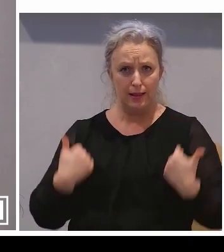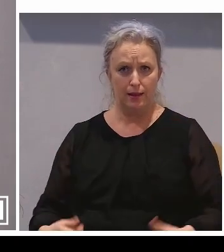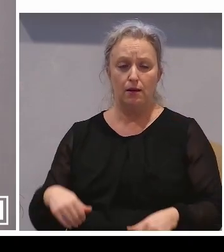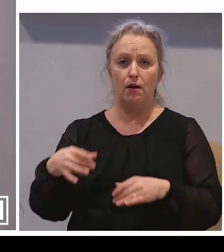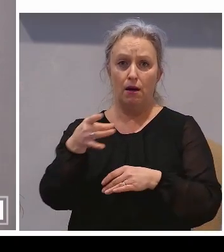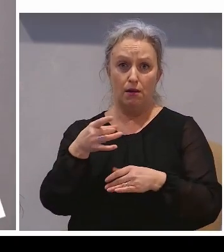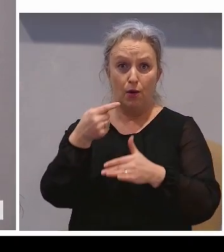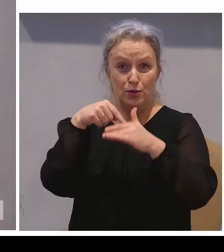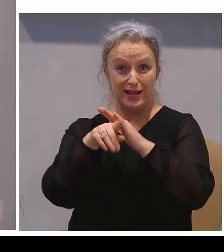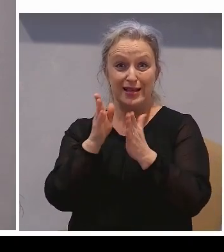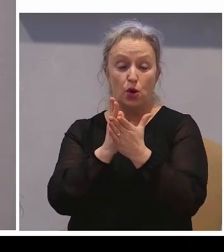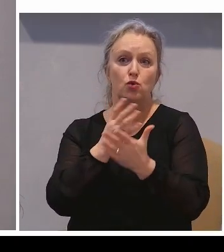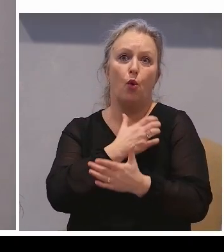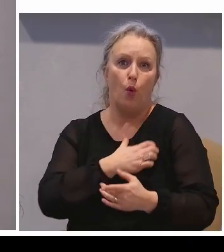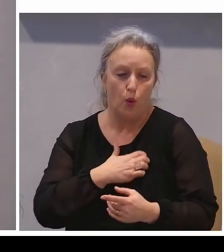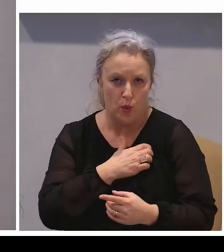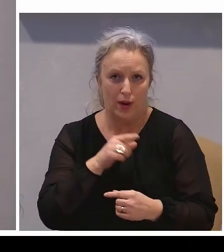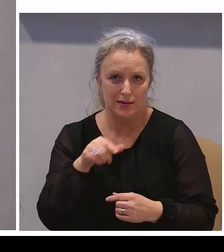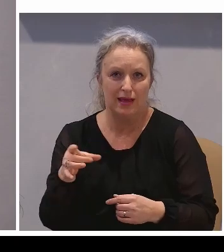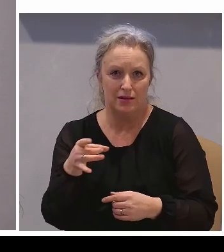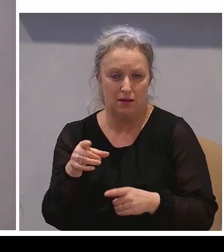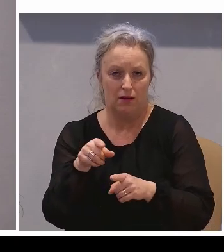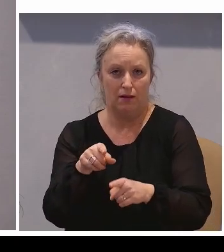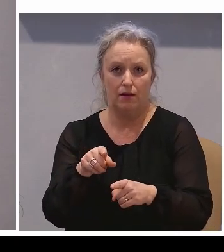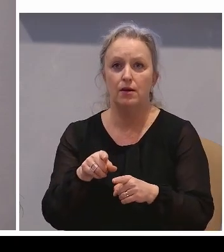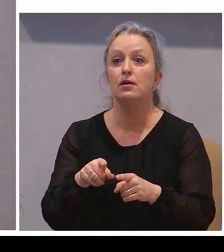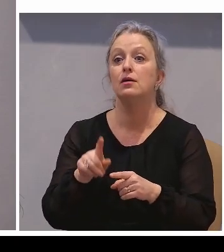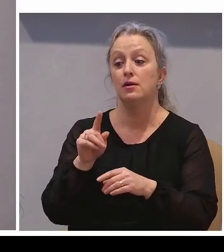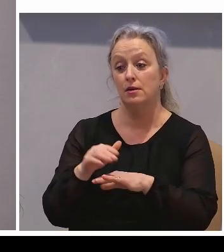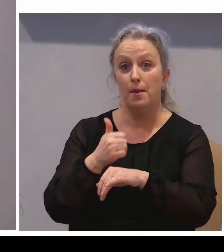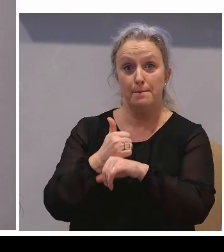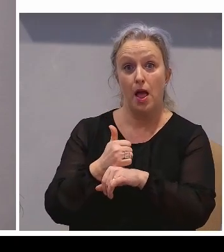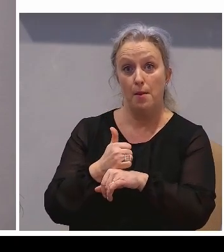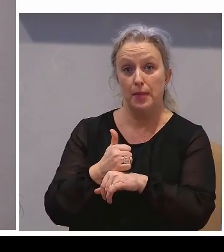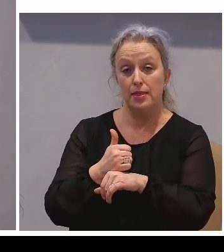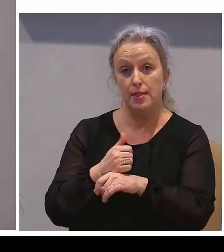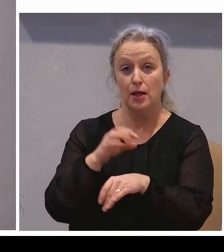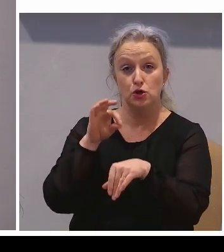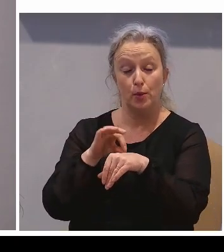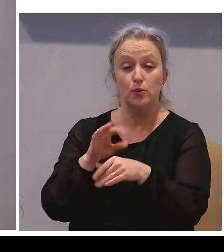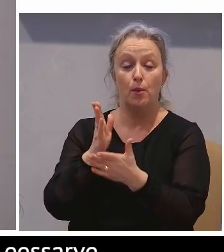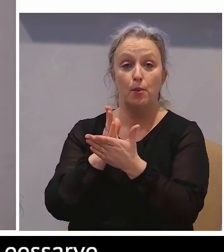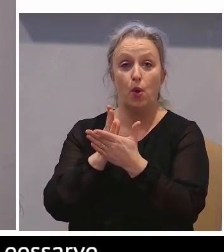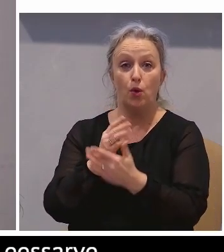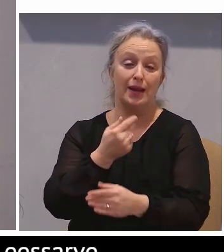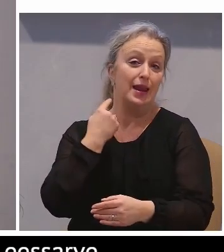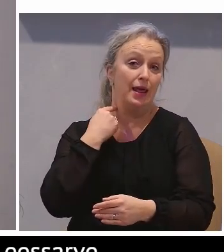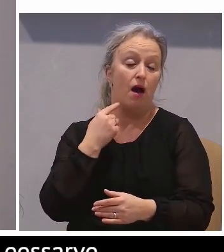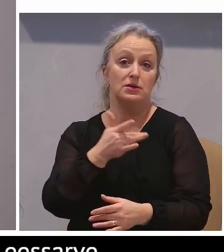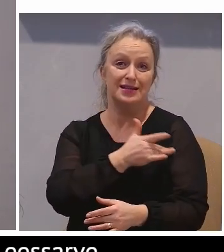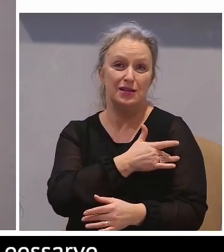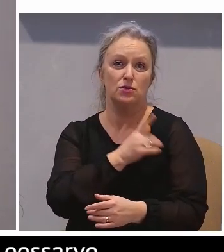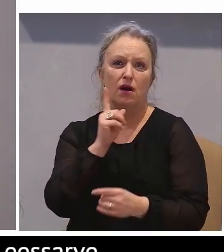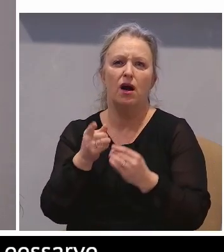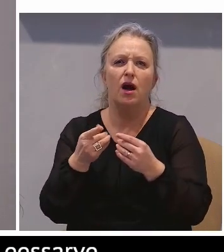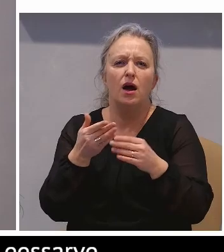the disease concerns a protein that's important for all of us and present in all of our bodies. And